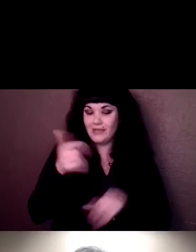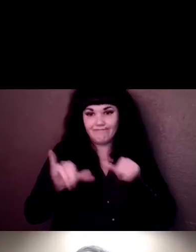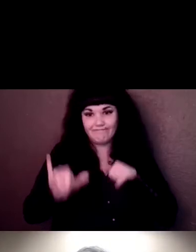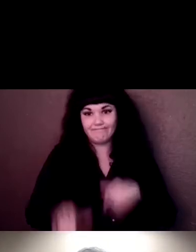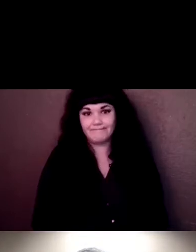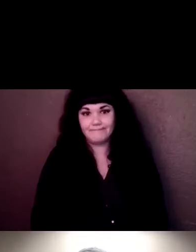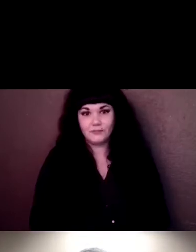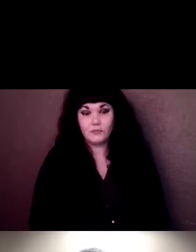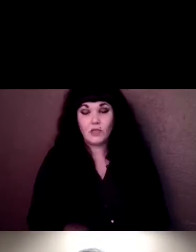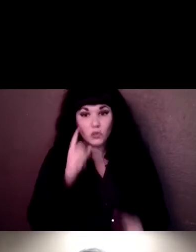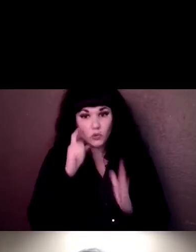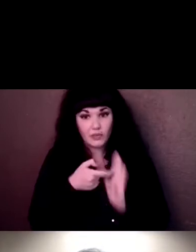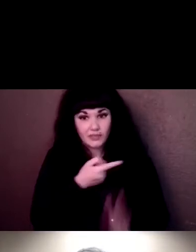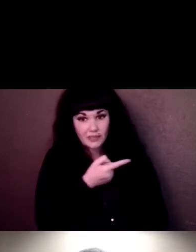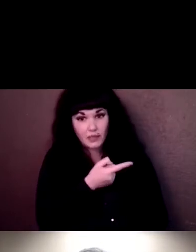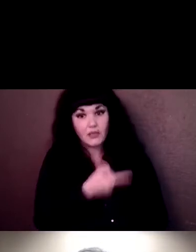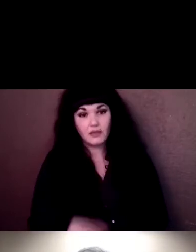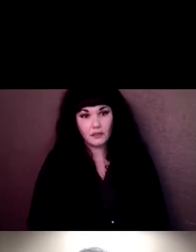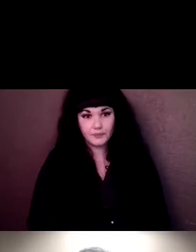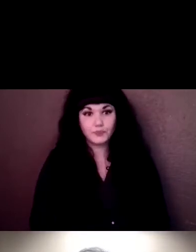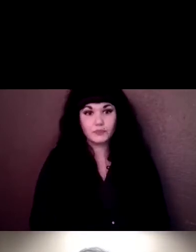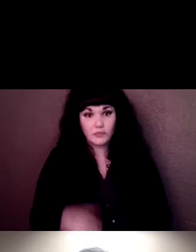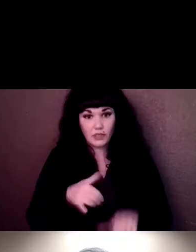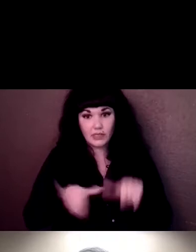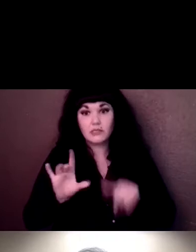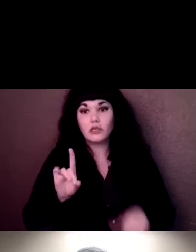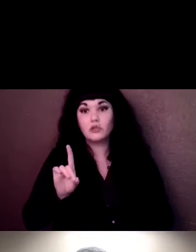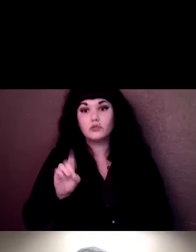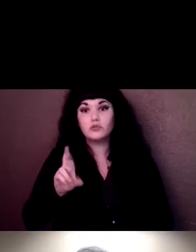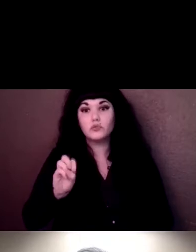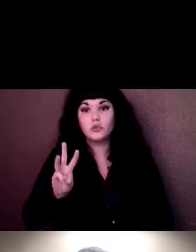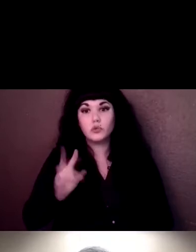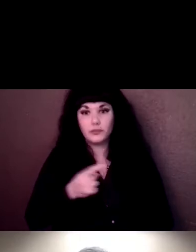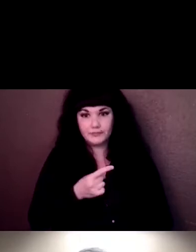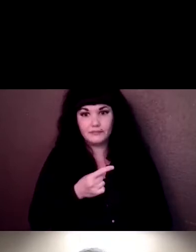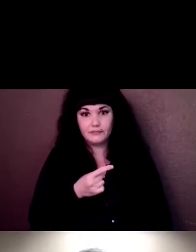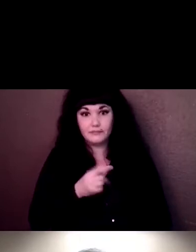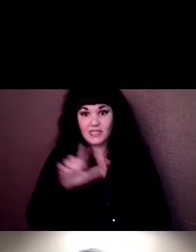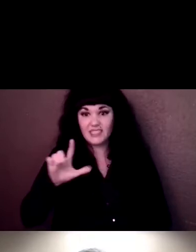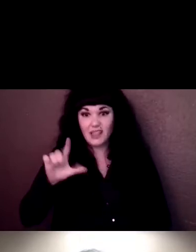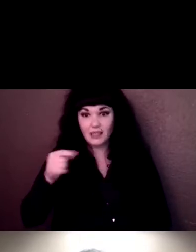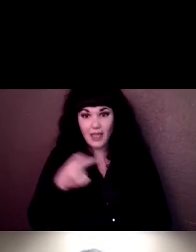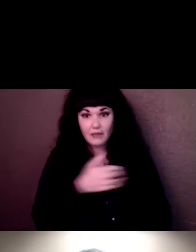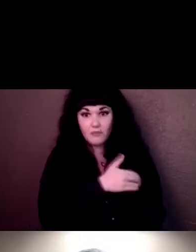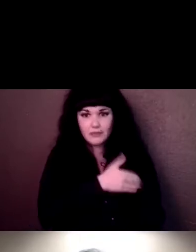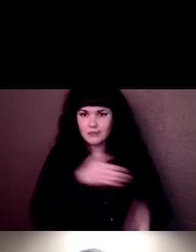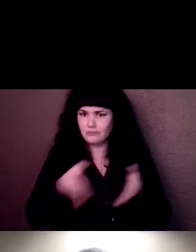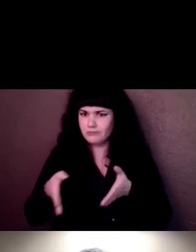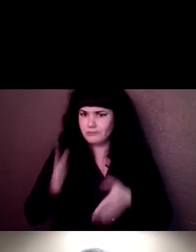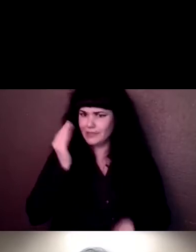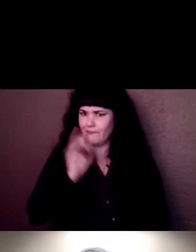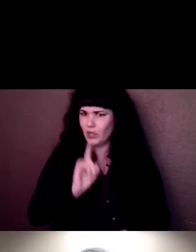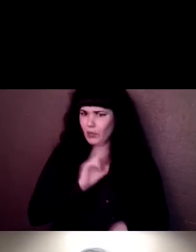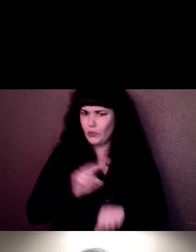And you can see this is still Drew, and Drew's leg muscles look very normal. That's hugely